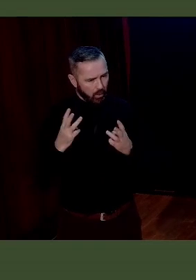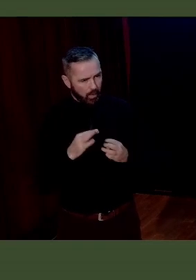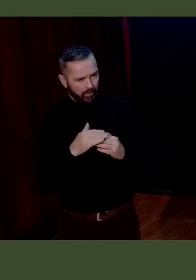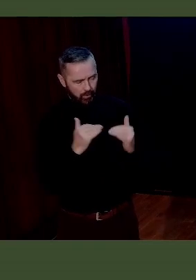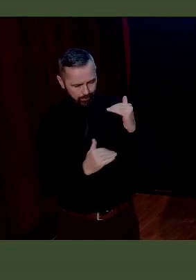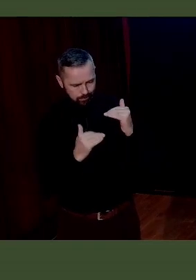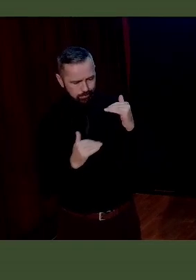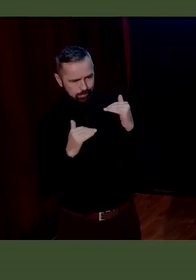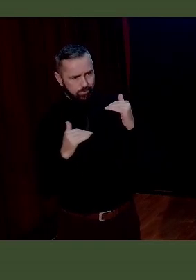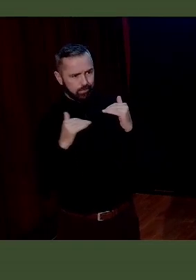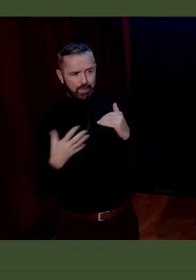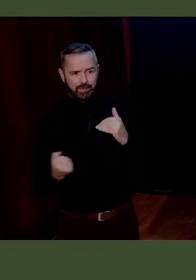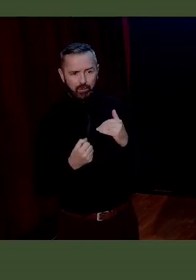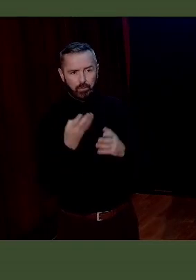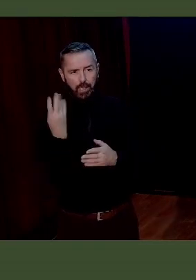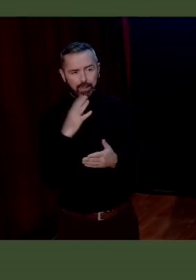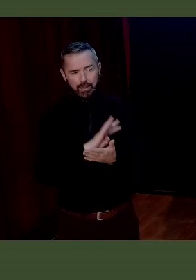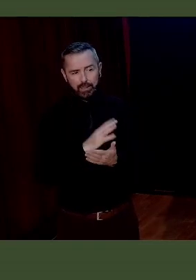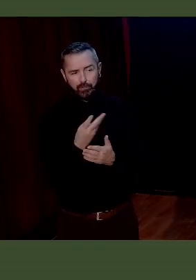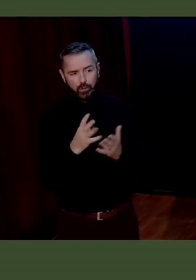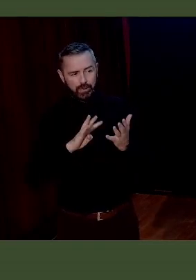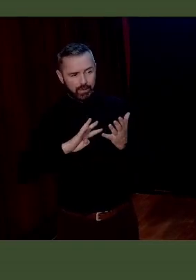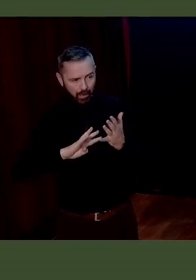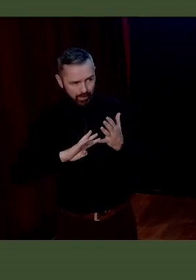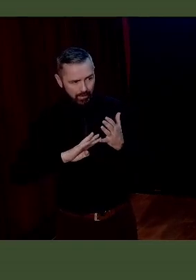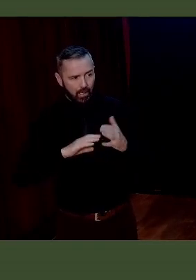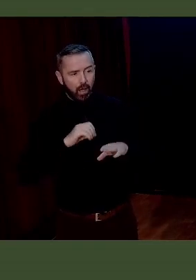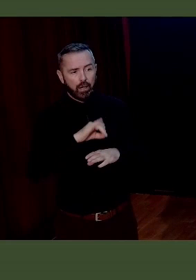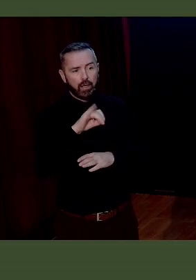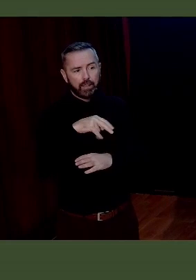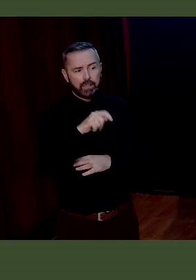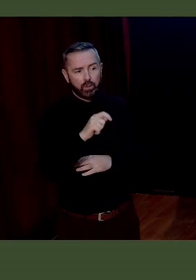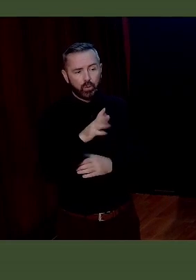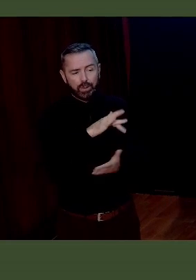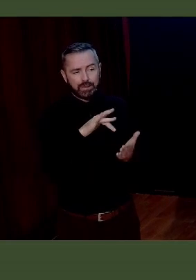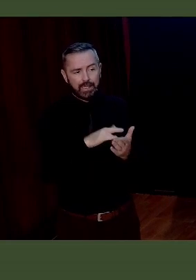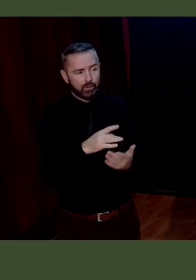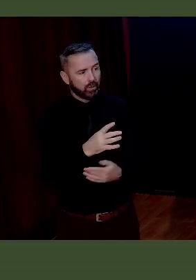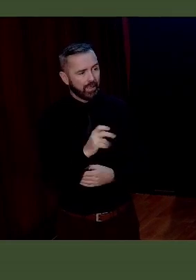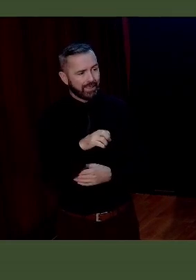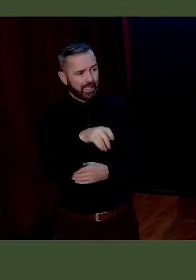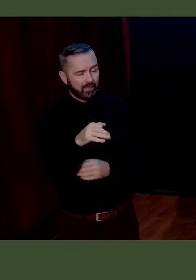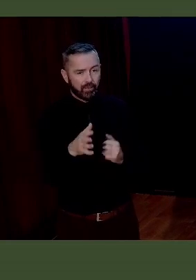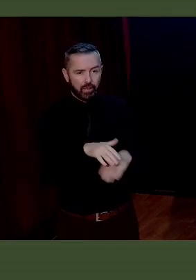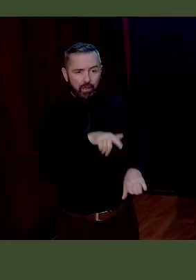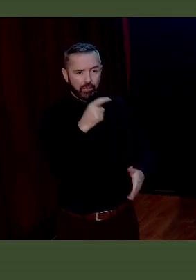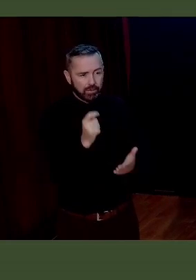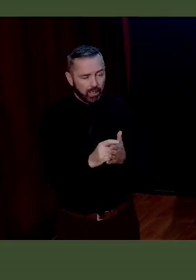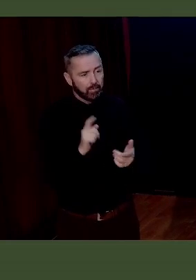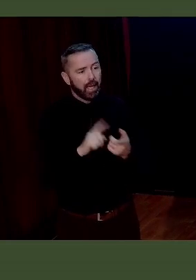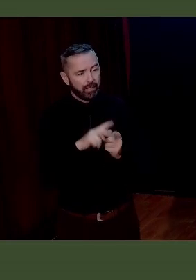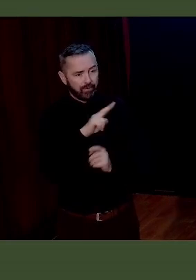for women and single men in 1949. She was on the INTO central executive for many years, then its